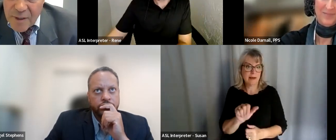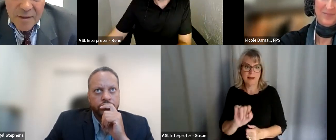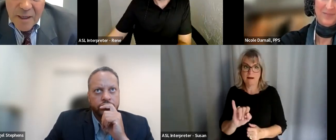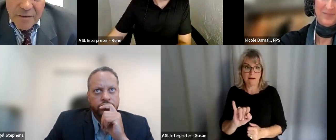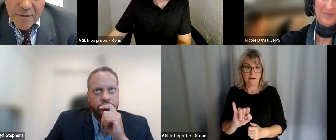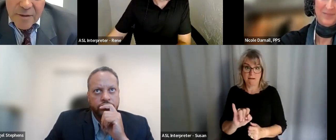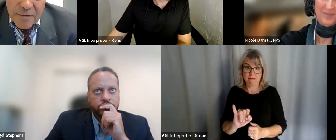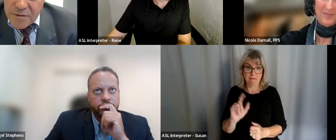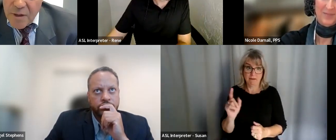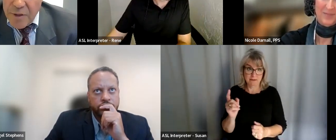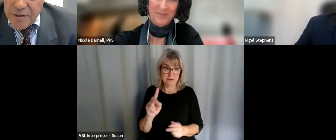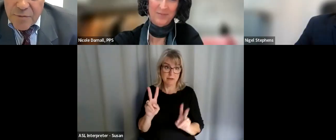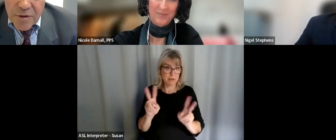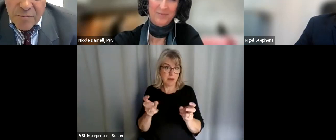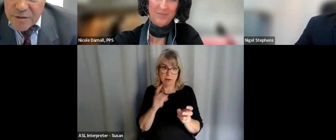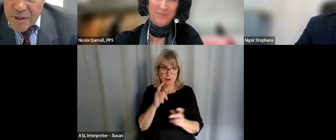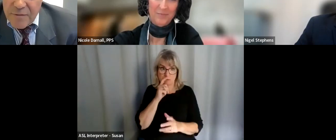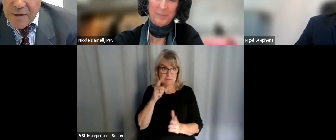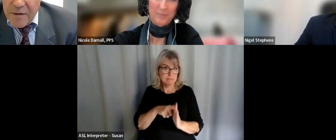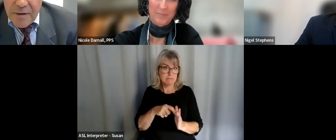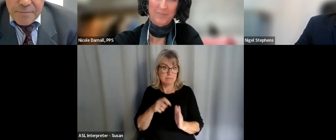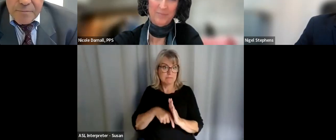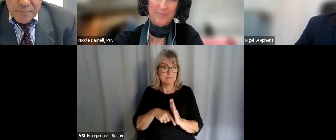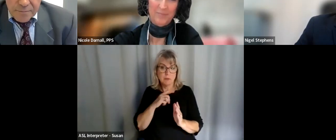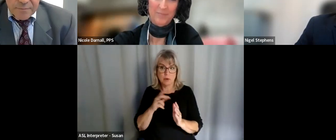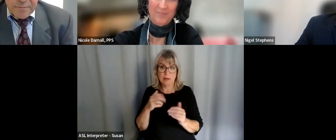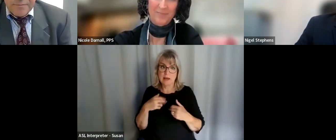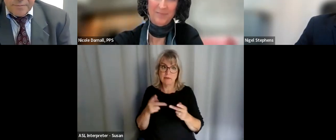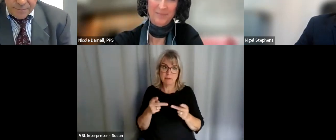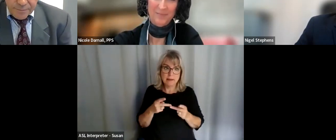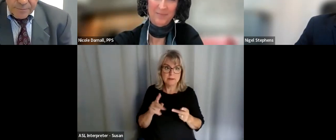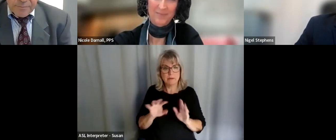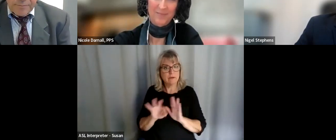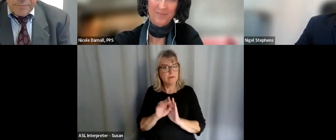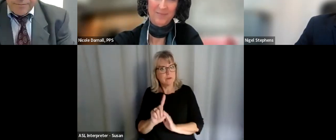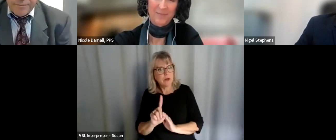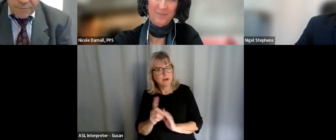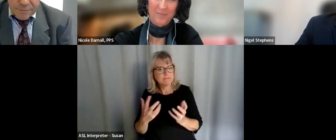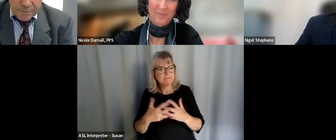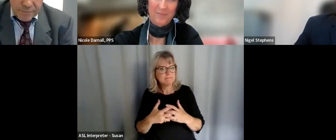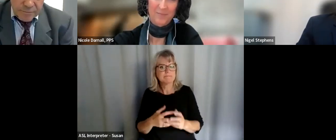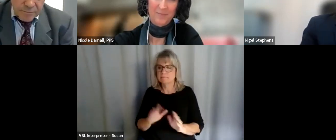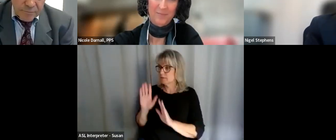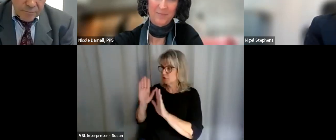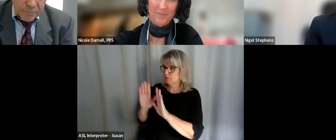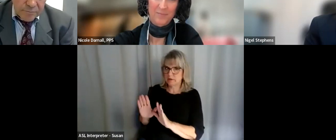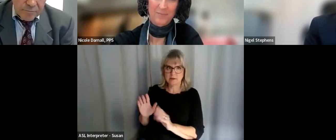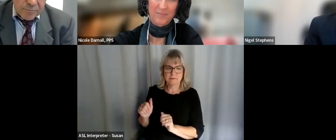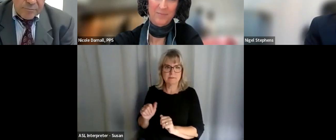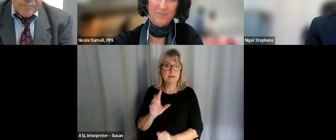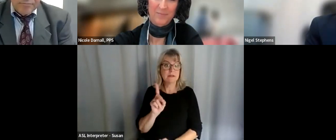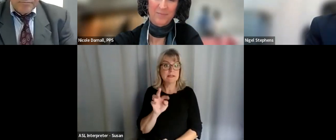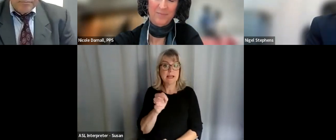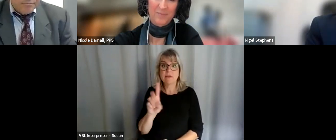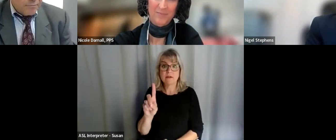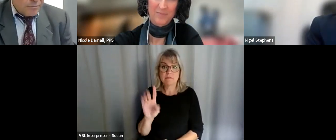be taken lightly. I think there's a place for it. We just have to find out how. Terrific. David, how about